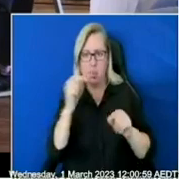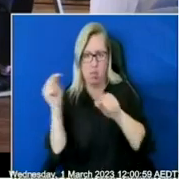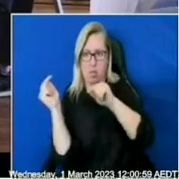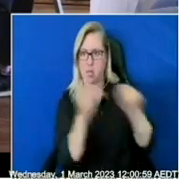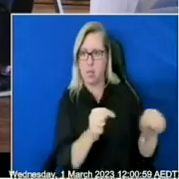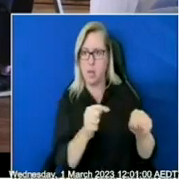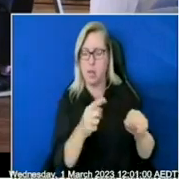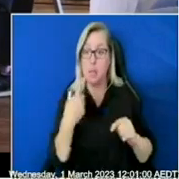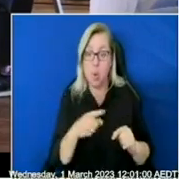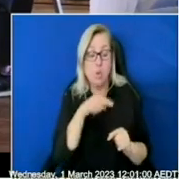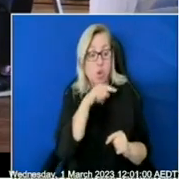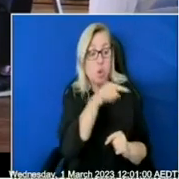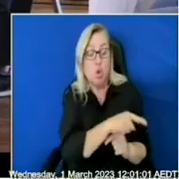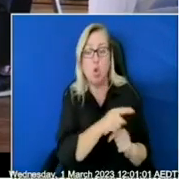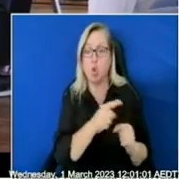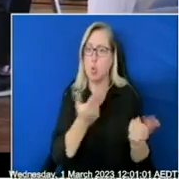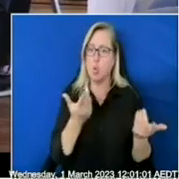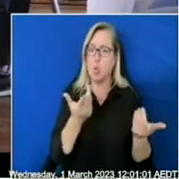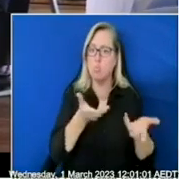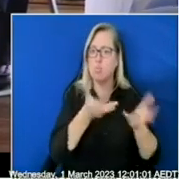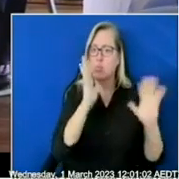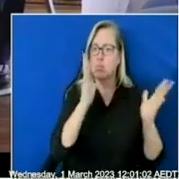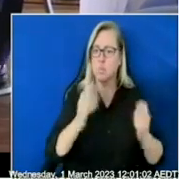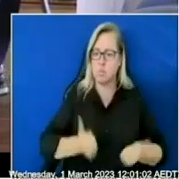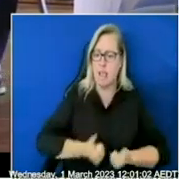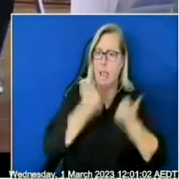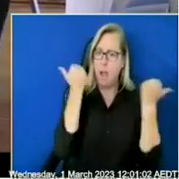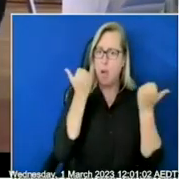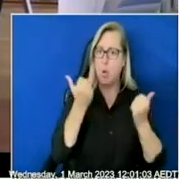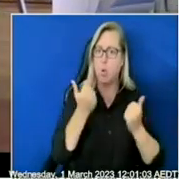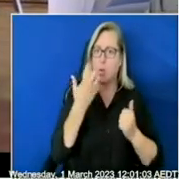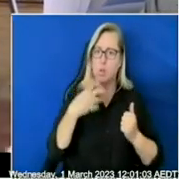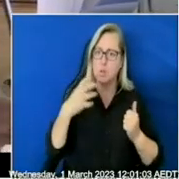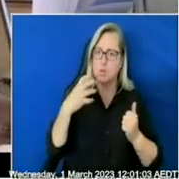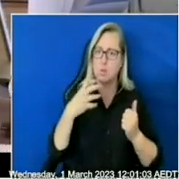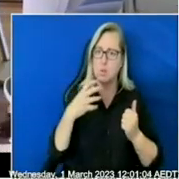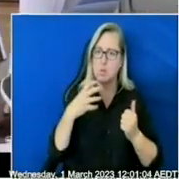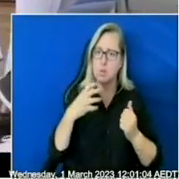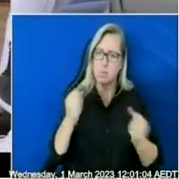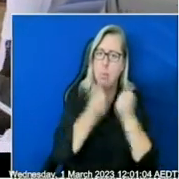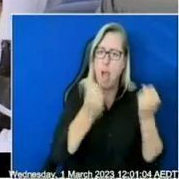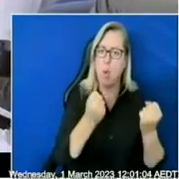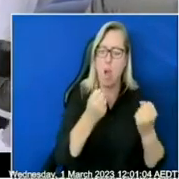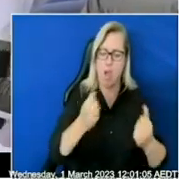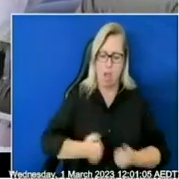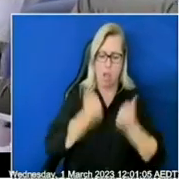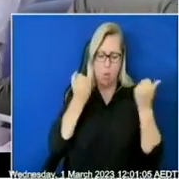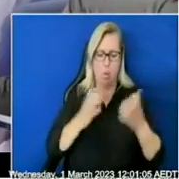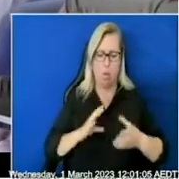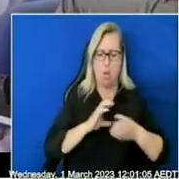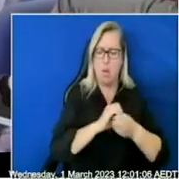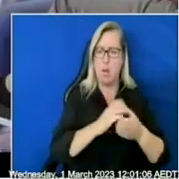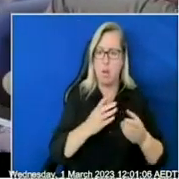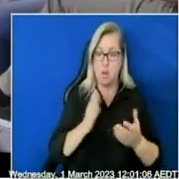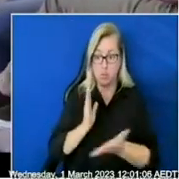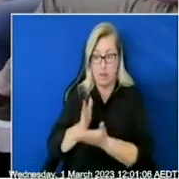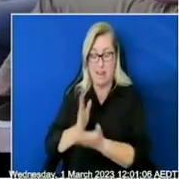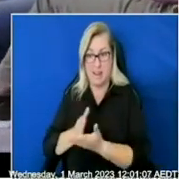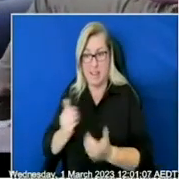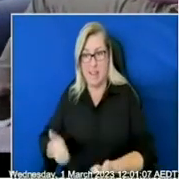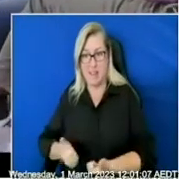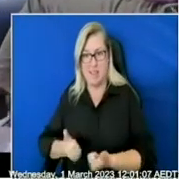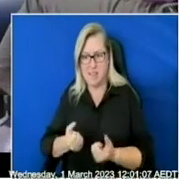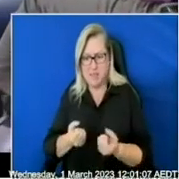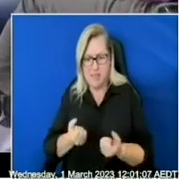if we don't. Do we really have any rights at the end of the day? And what will Yoorrook, how, you know, we spoke about going